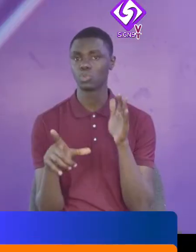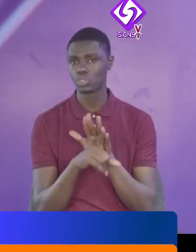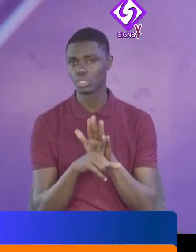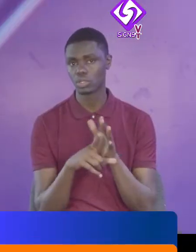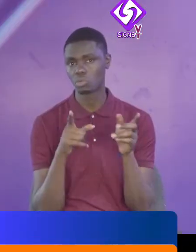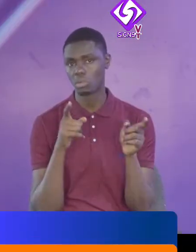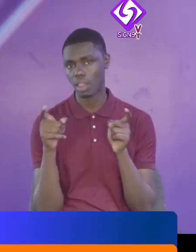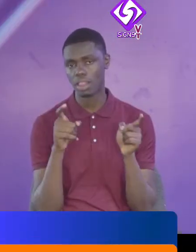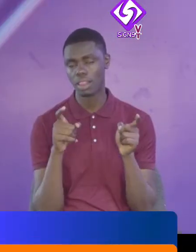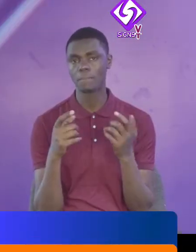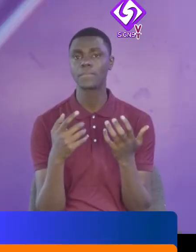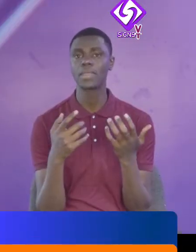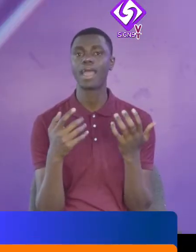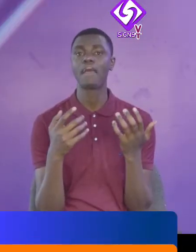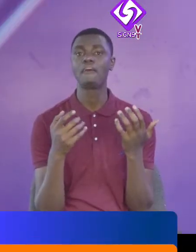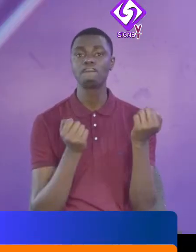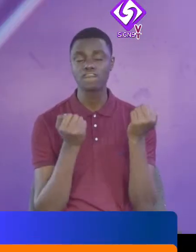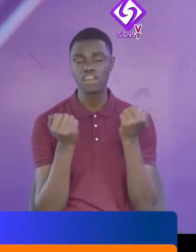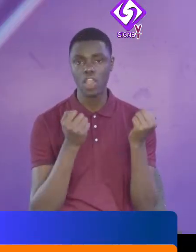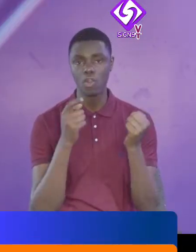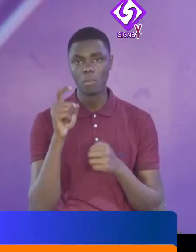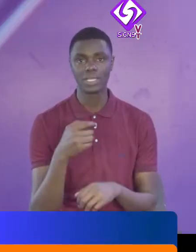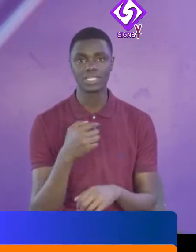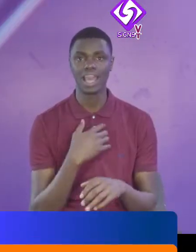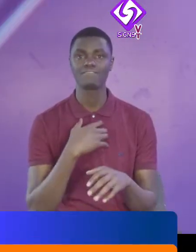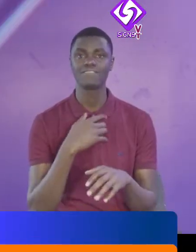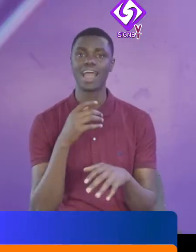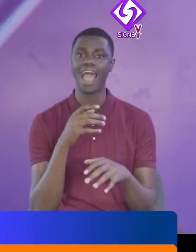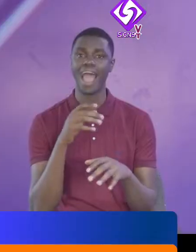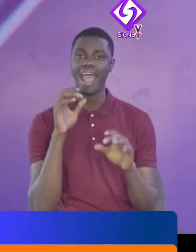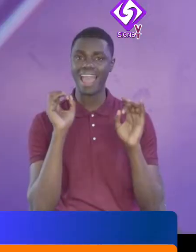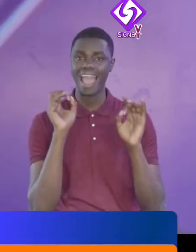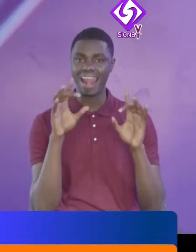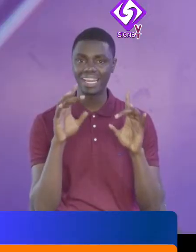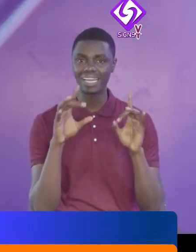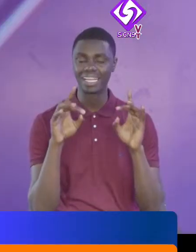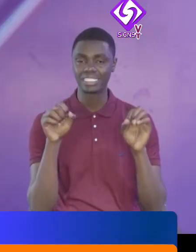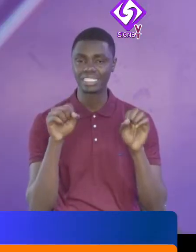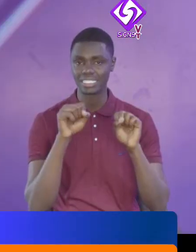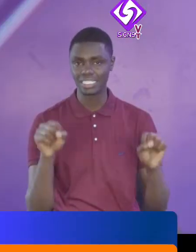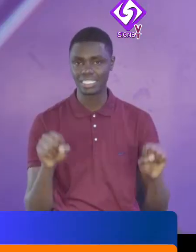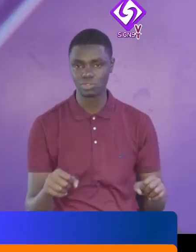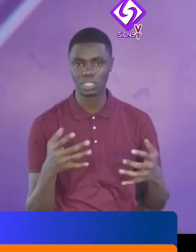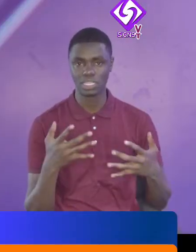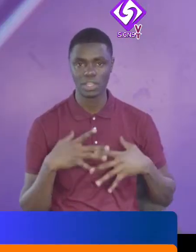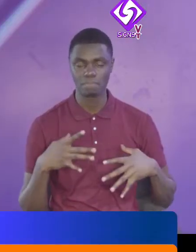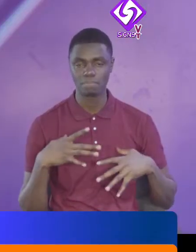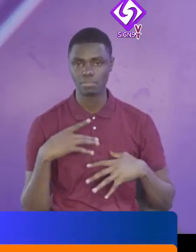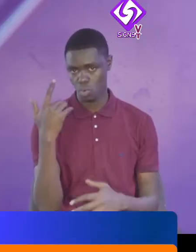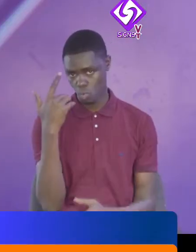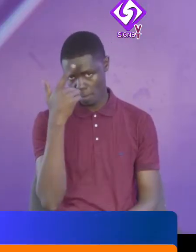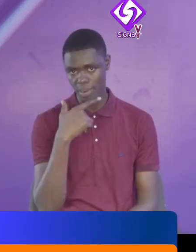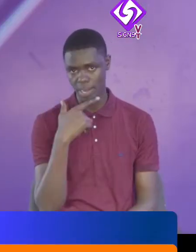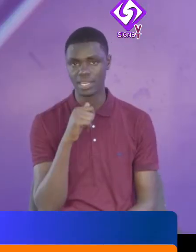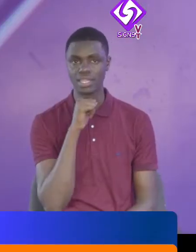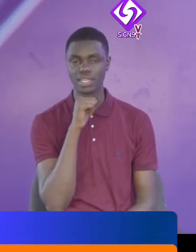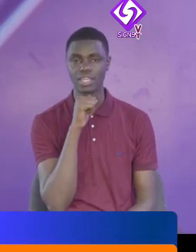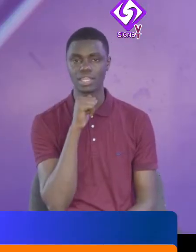vehicle has to have an alerting system so that persons with visual impairment are not put in danger.